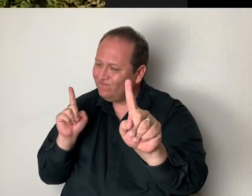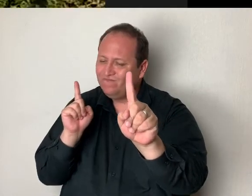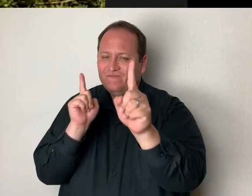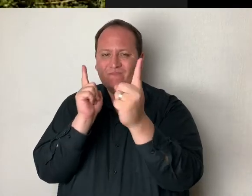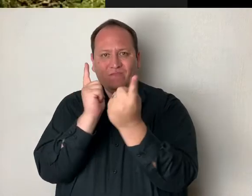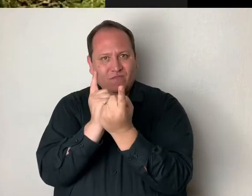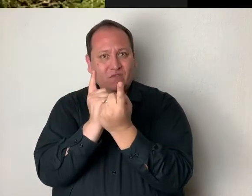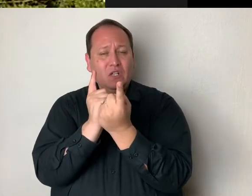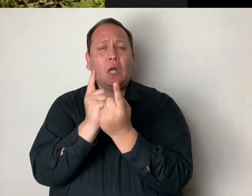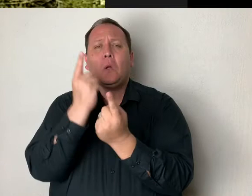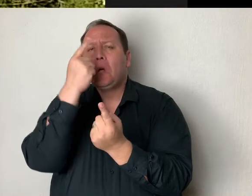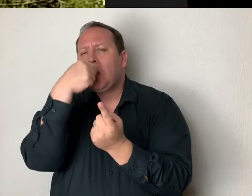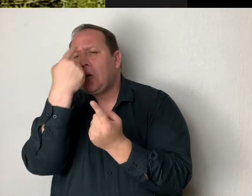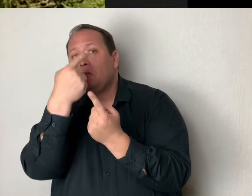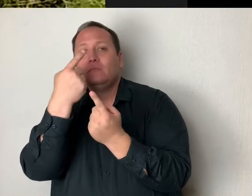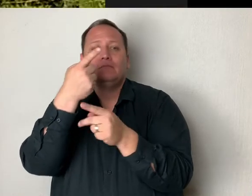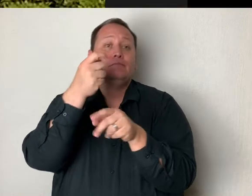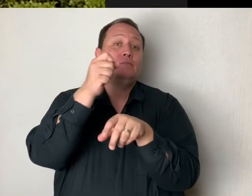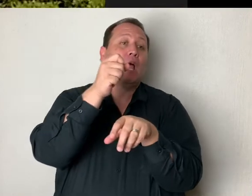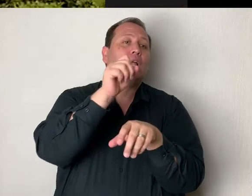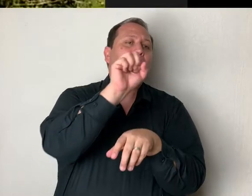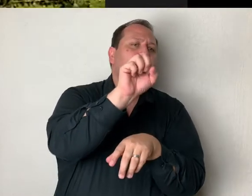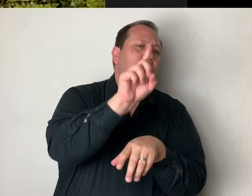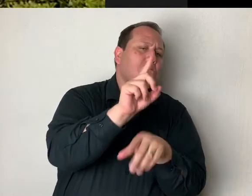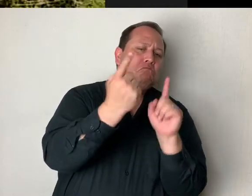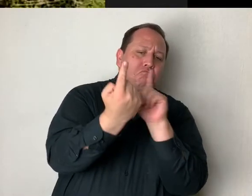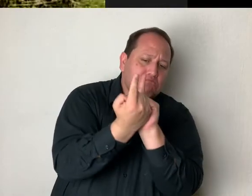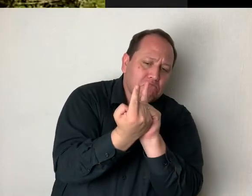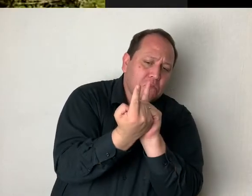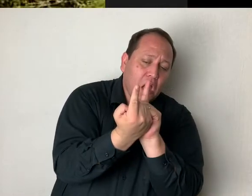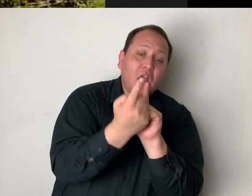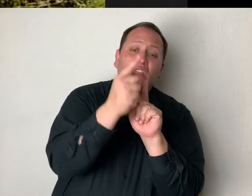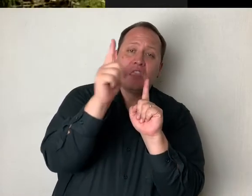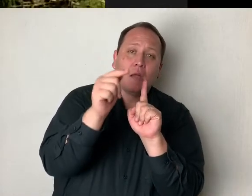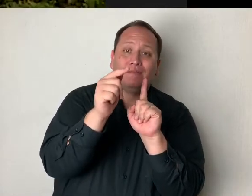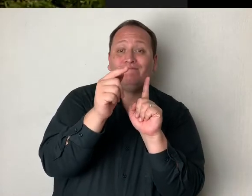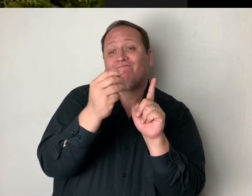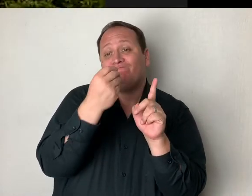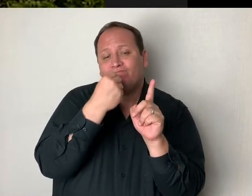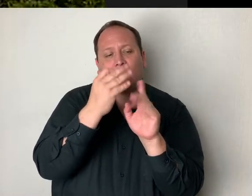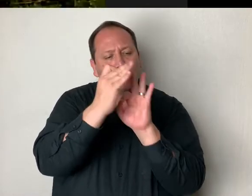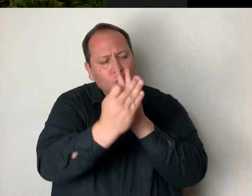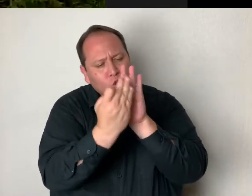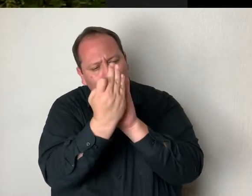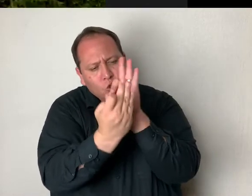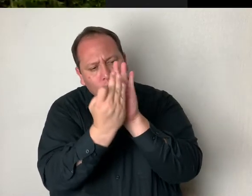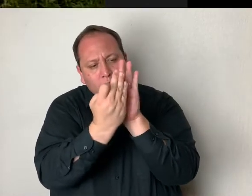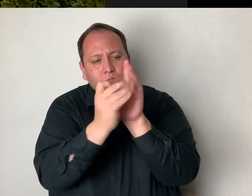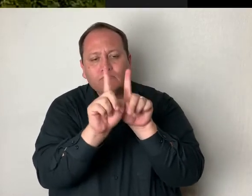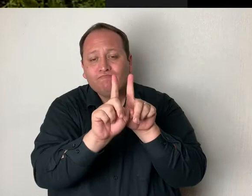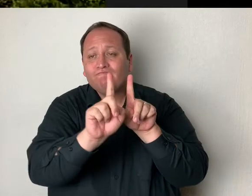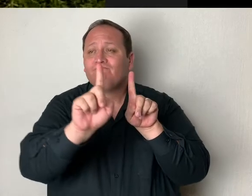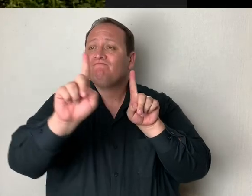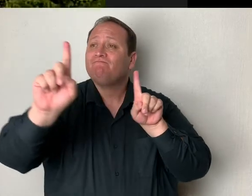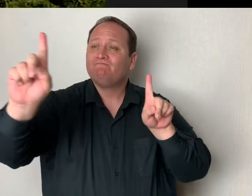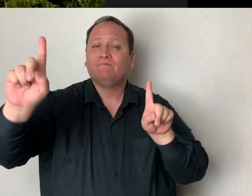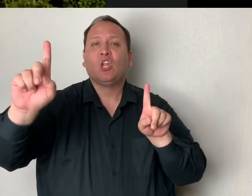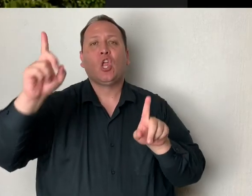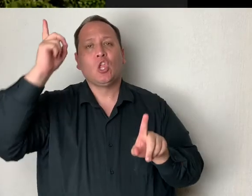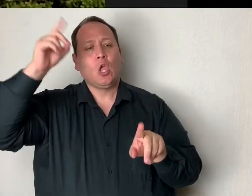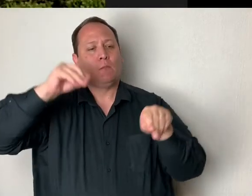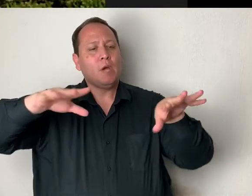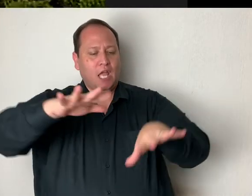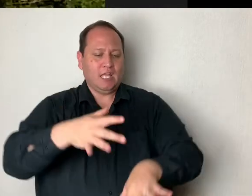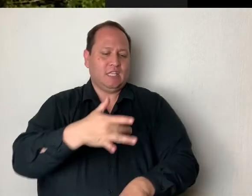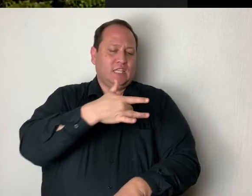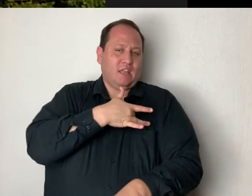the weekend, and continue the love and care for each other that the Spirit of God has placed in our hearts.